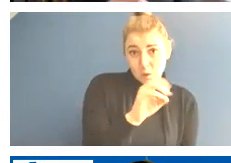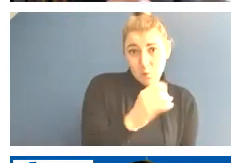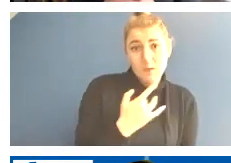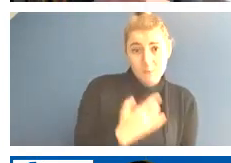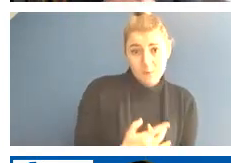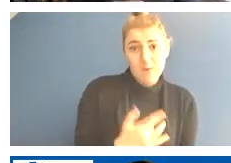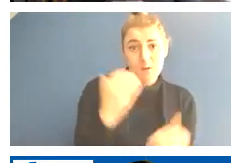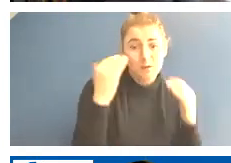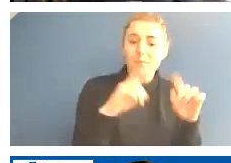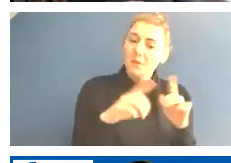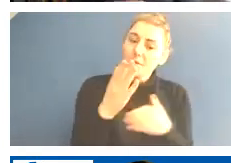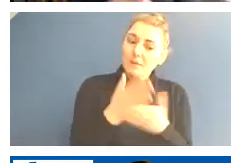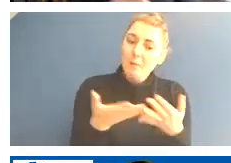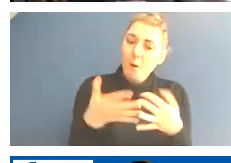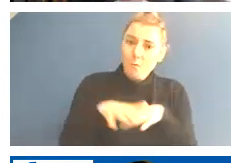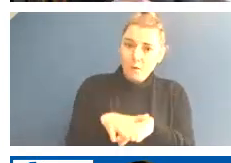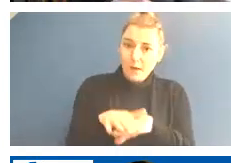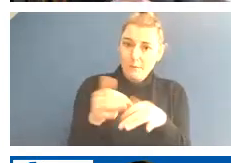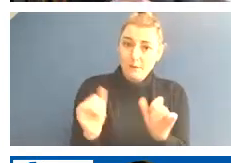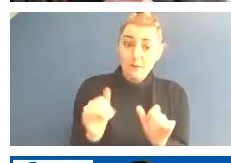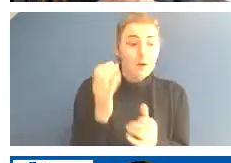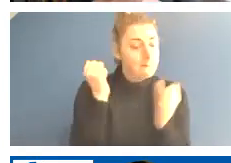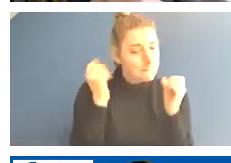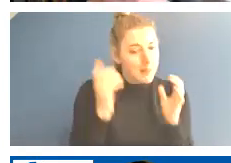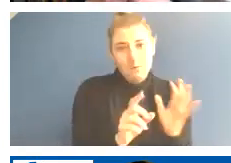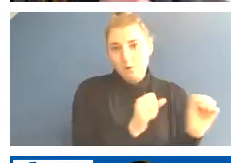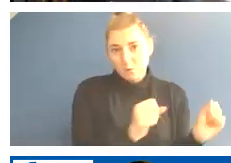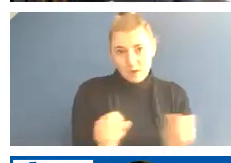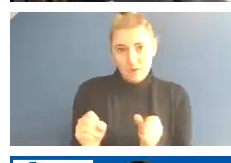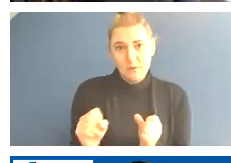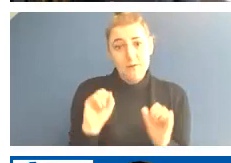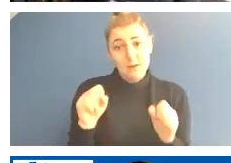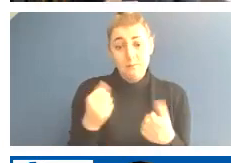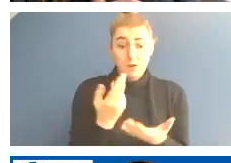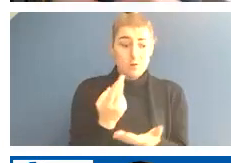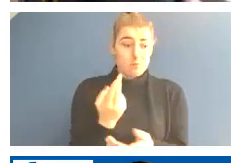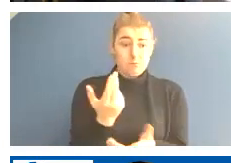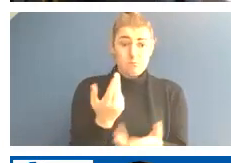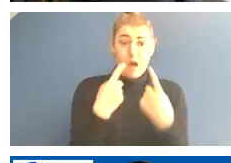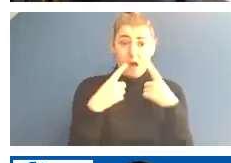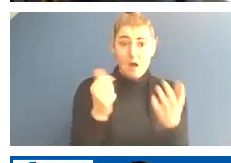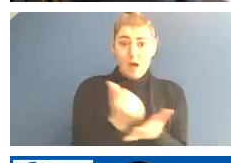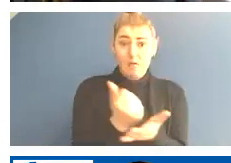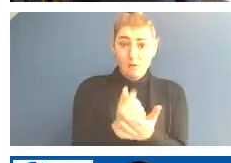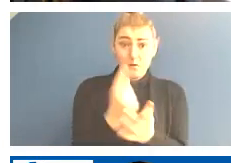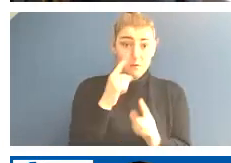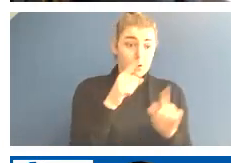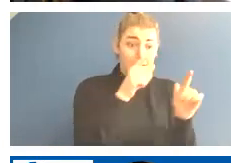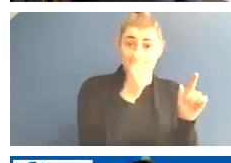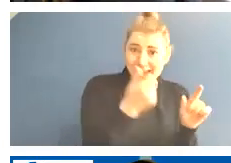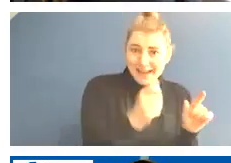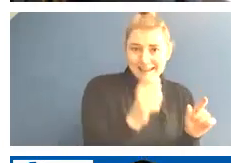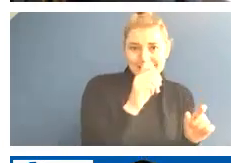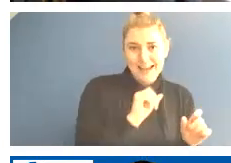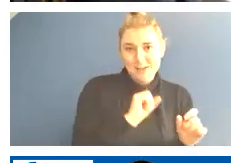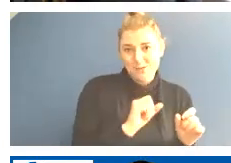overlap, and especially many of these strategies can be just as effective for aging individuals who may not